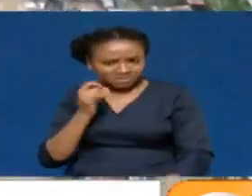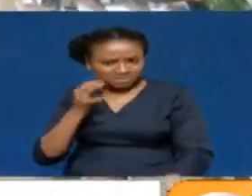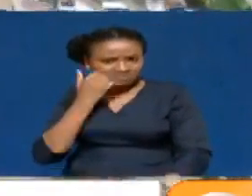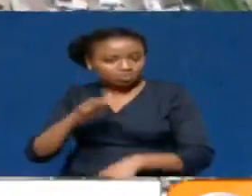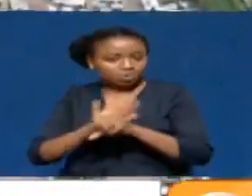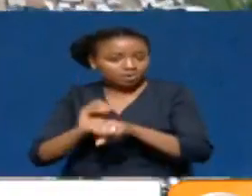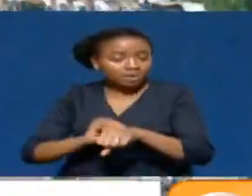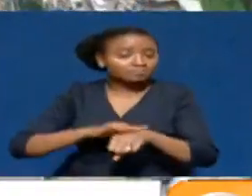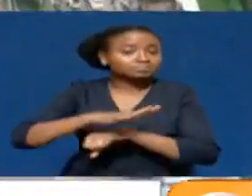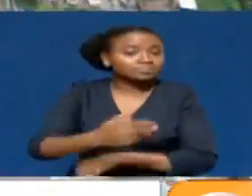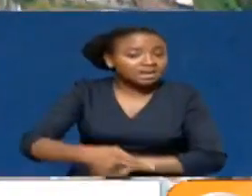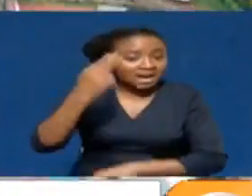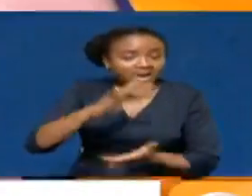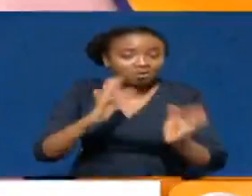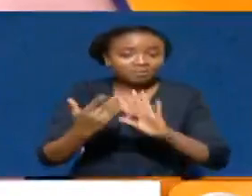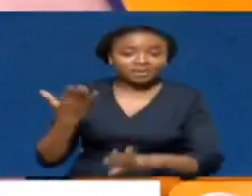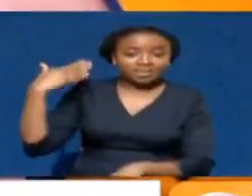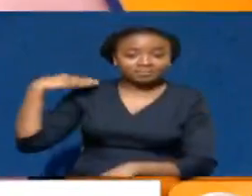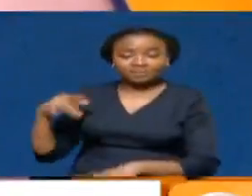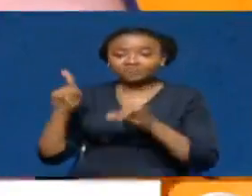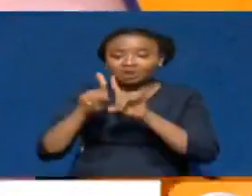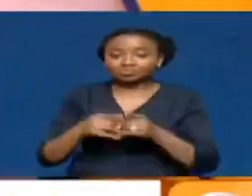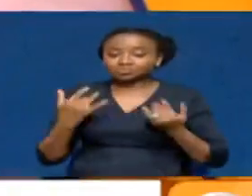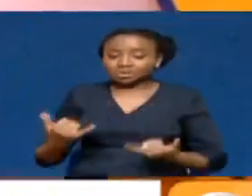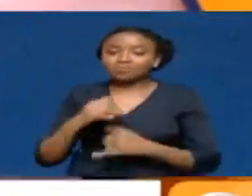will peak higher than the previous peaks, even as the